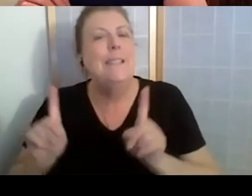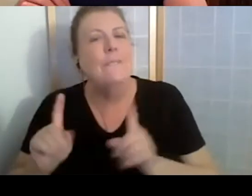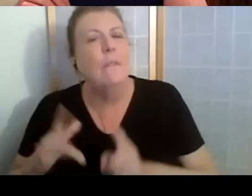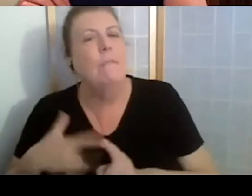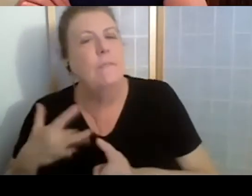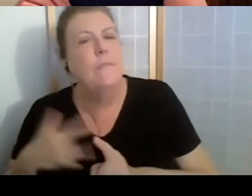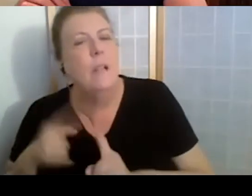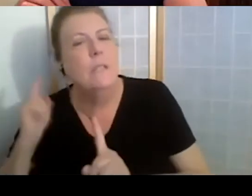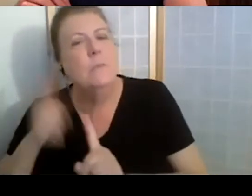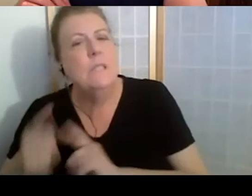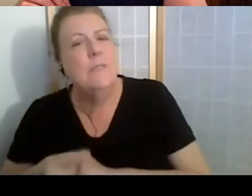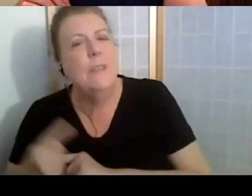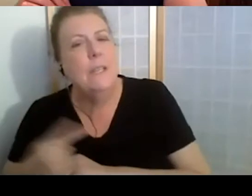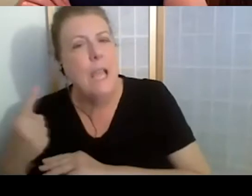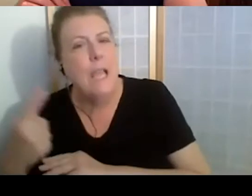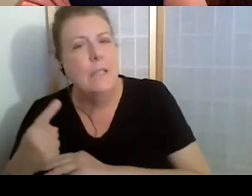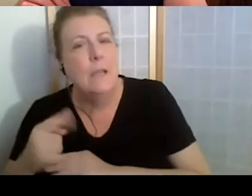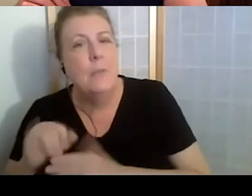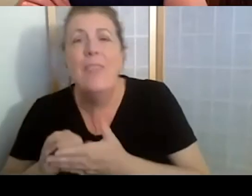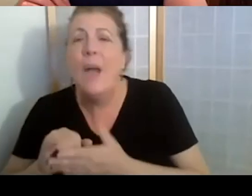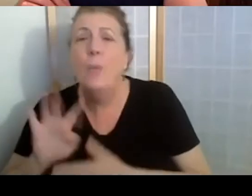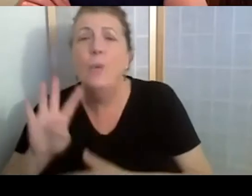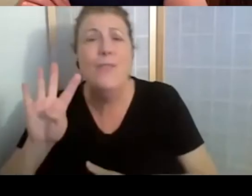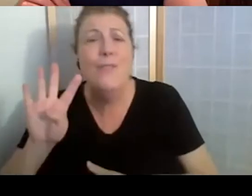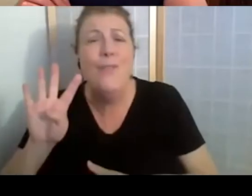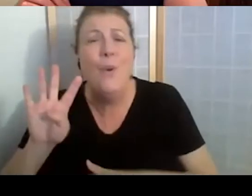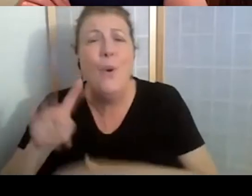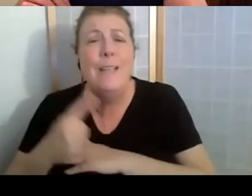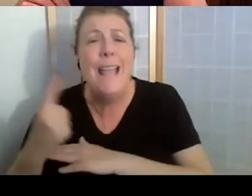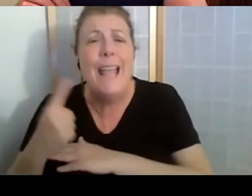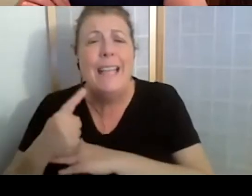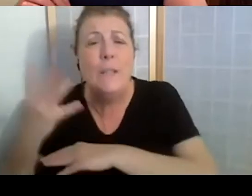Those were 4 days out of 75, though, you know?